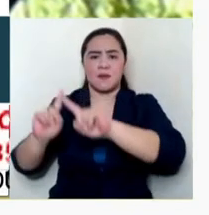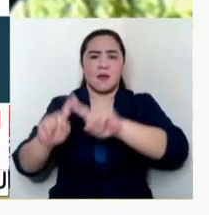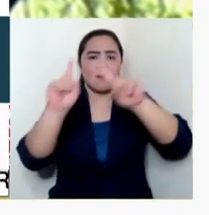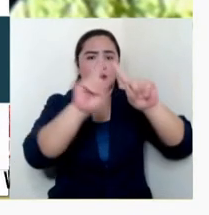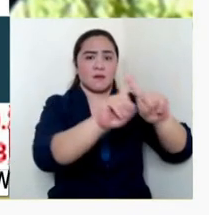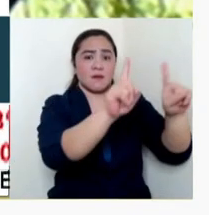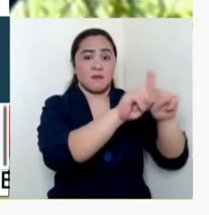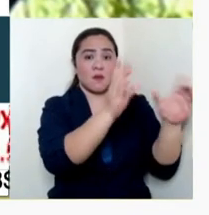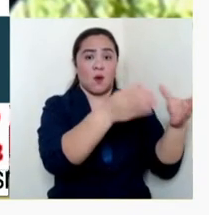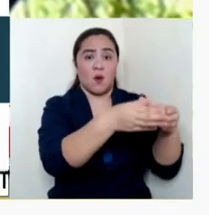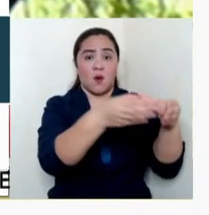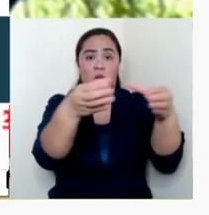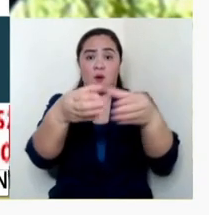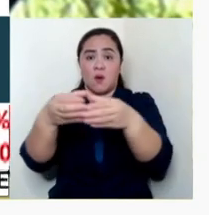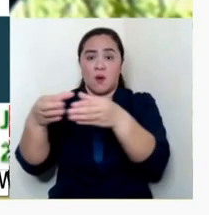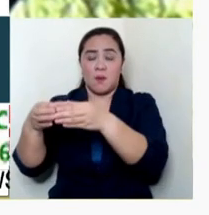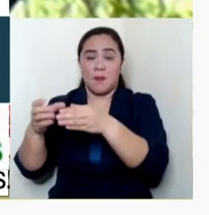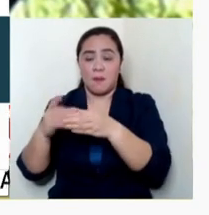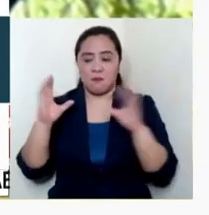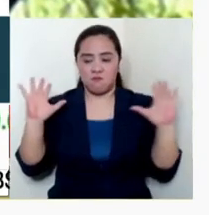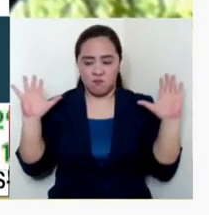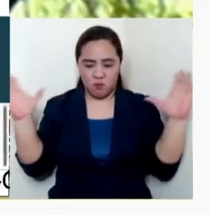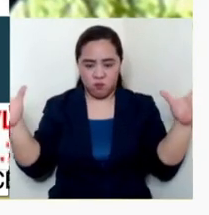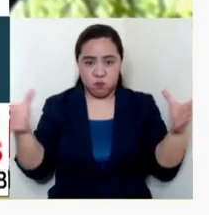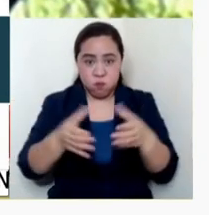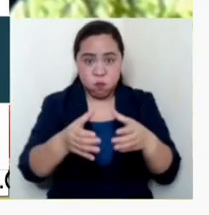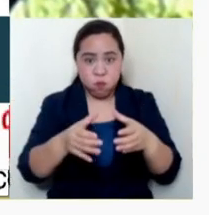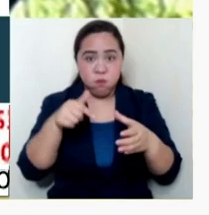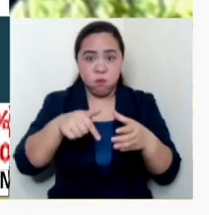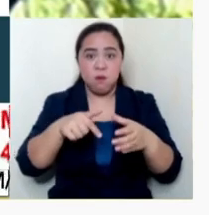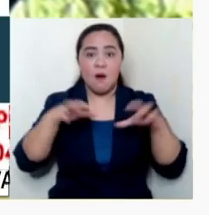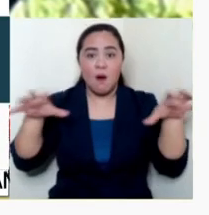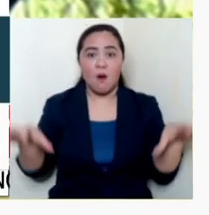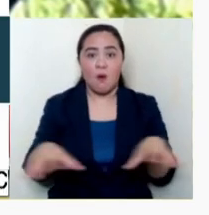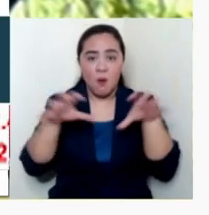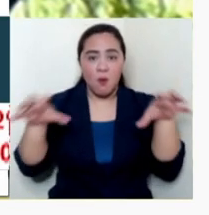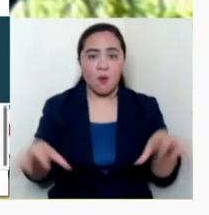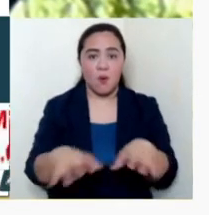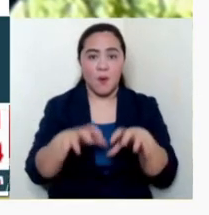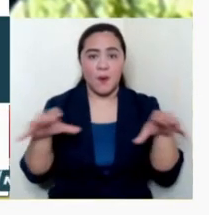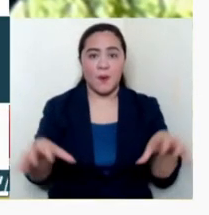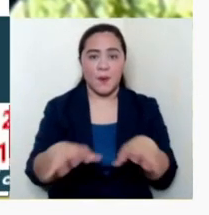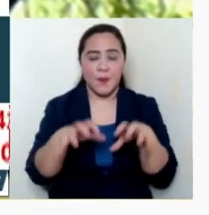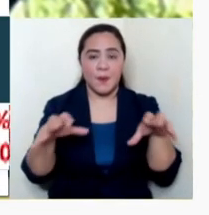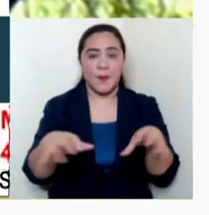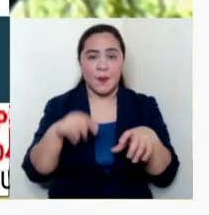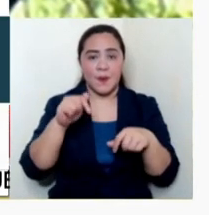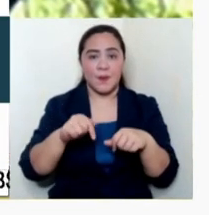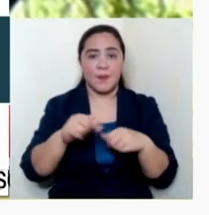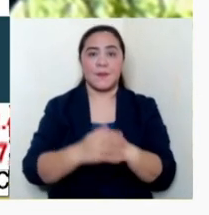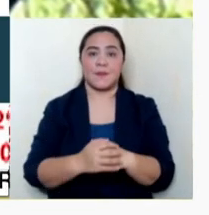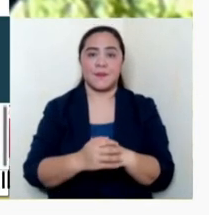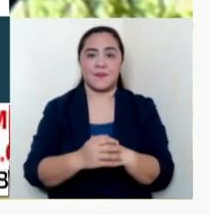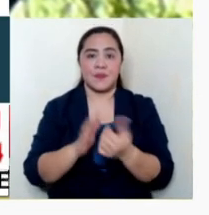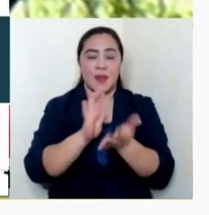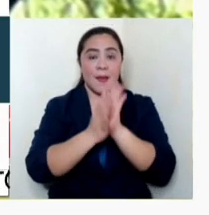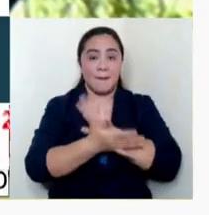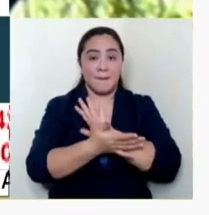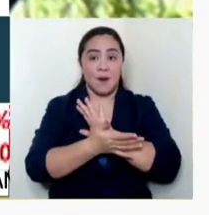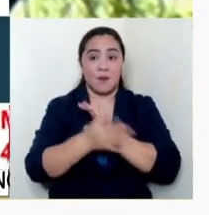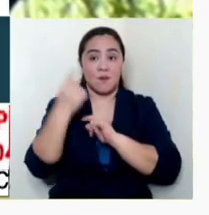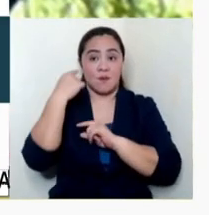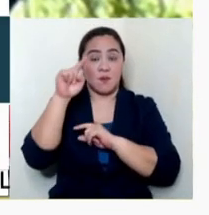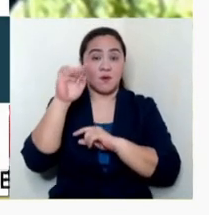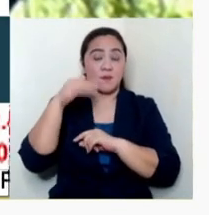they have to be able to work together, work with each other. In fact, even with those who even lost this will be losing this coming elections.